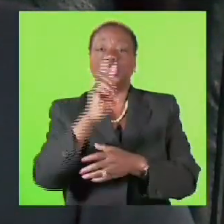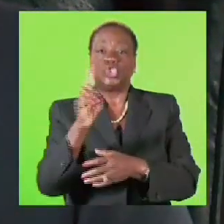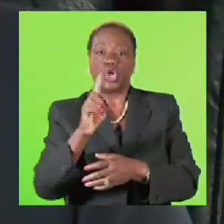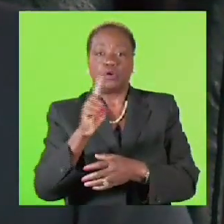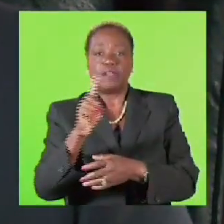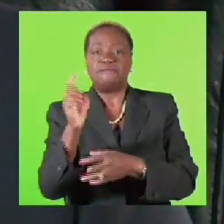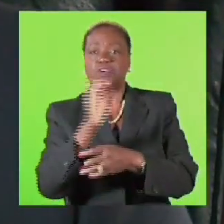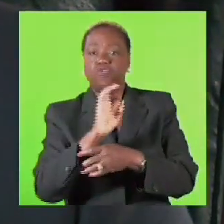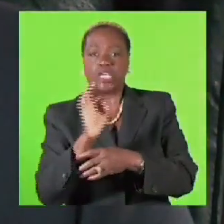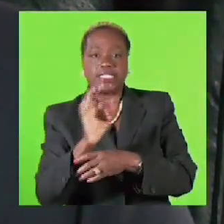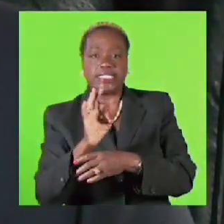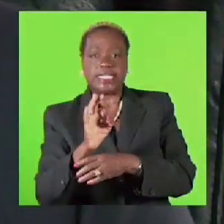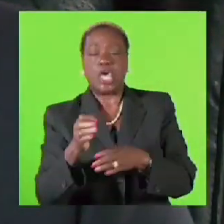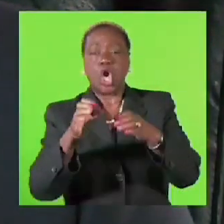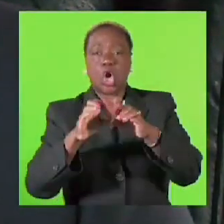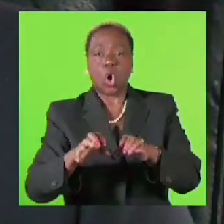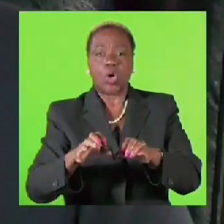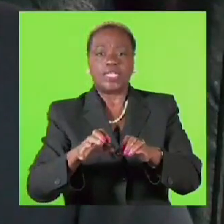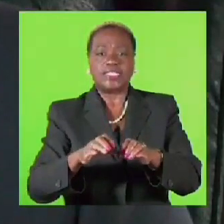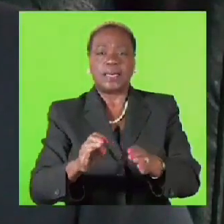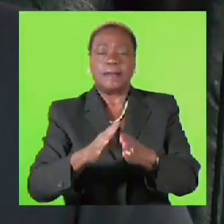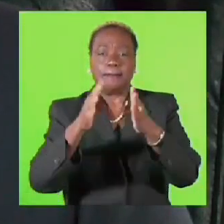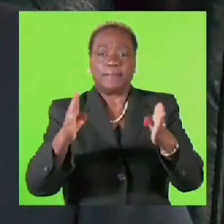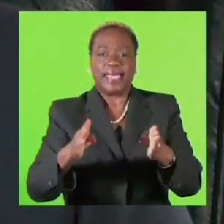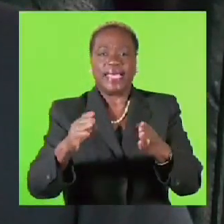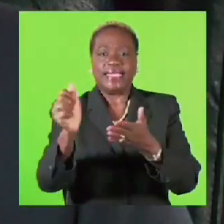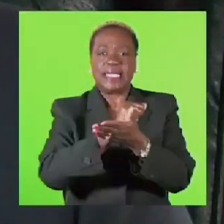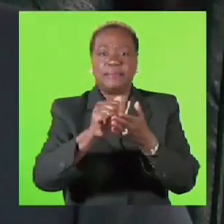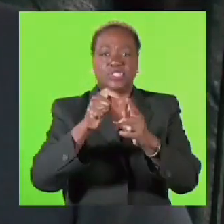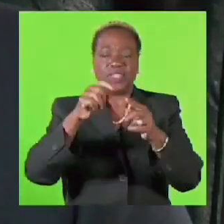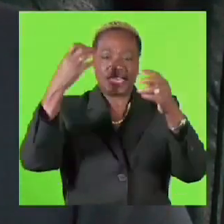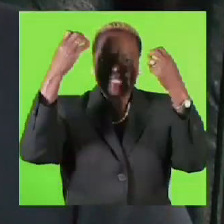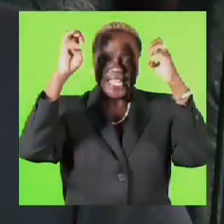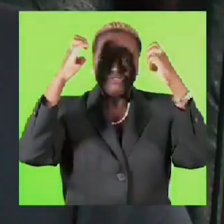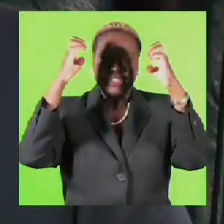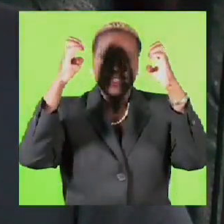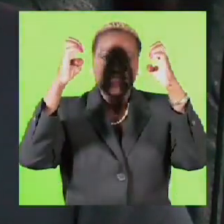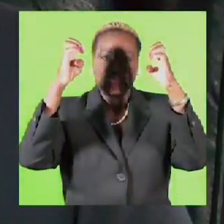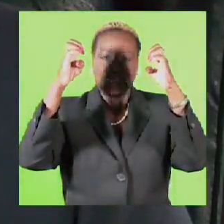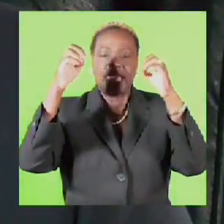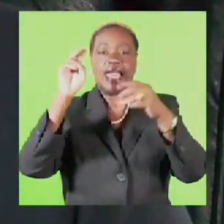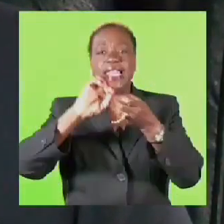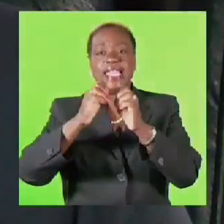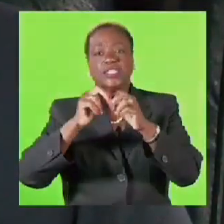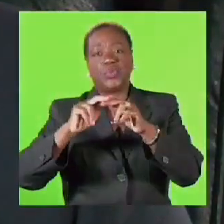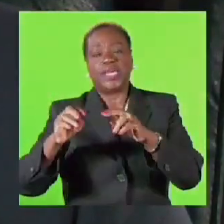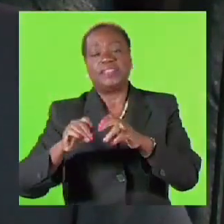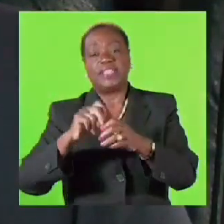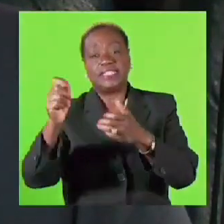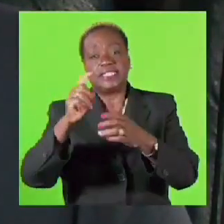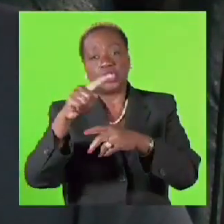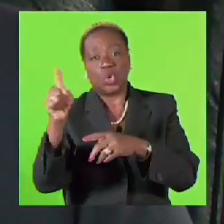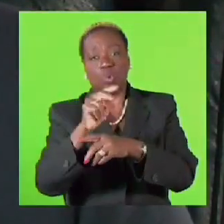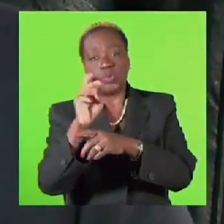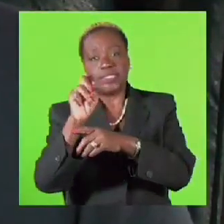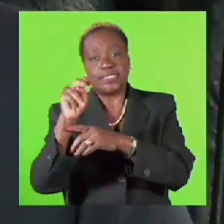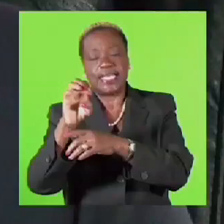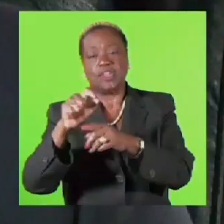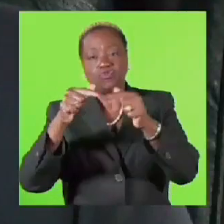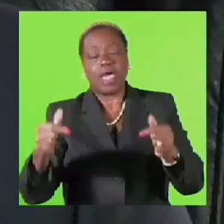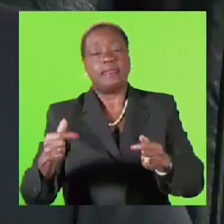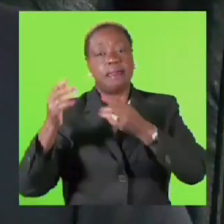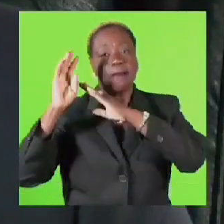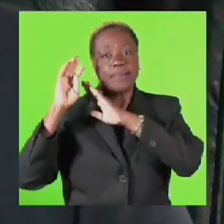Dorian's ferocity caused extensive damage to the electricity networks in the disaster zones. In